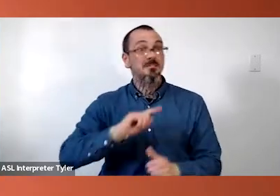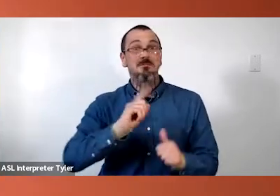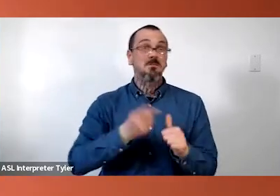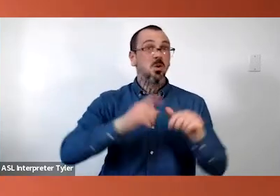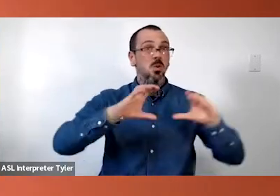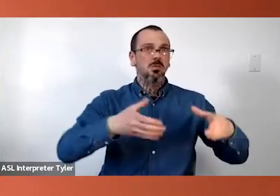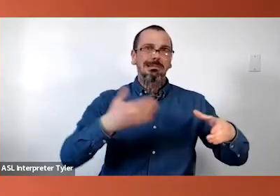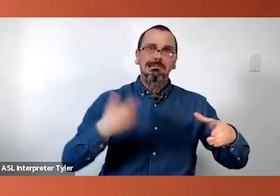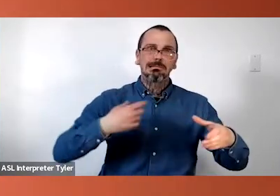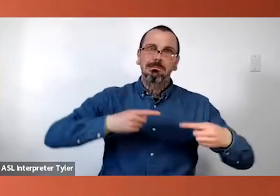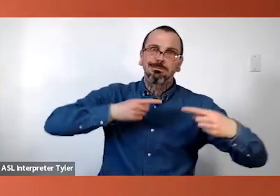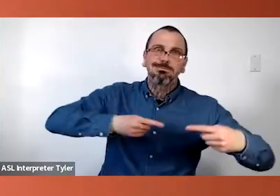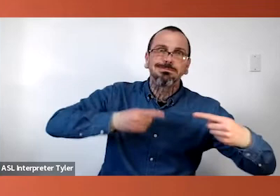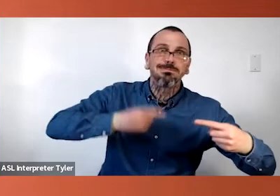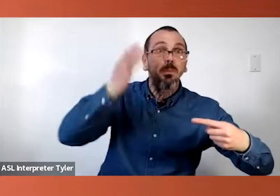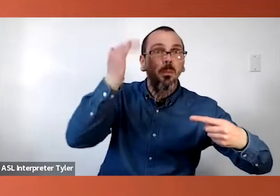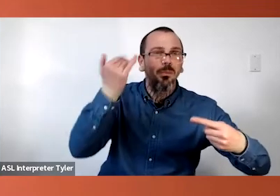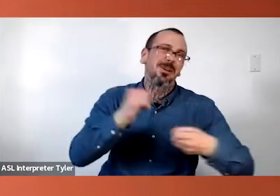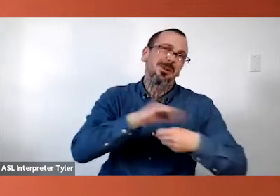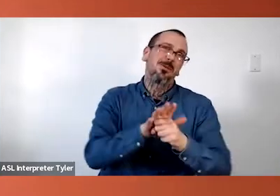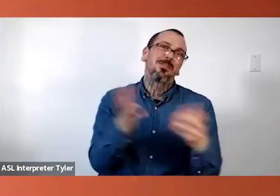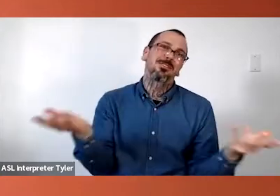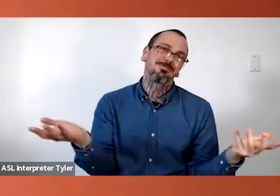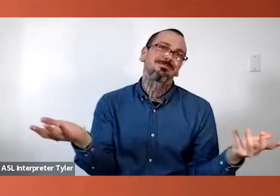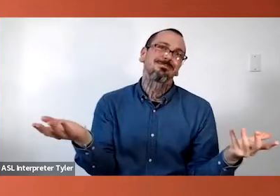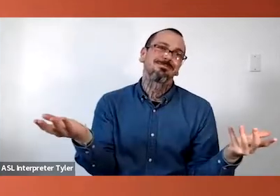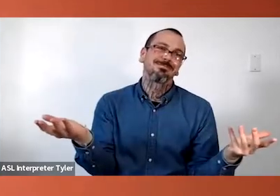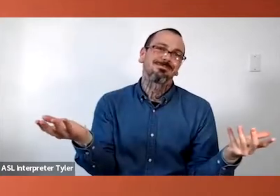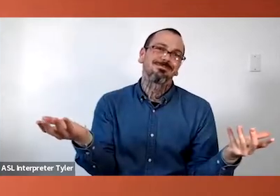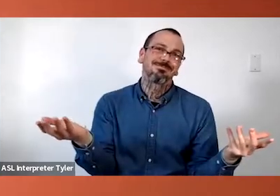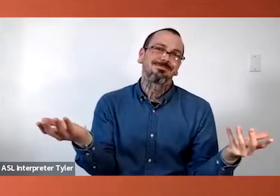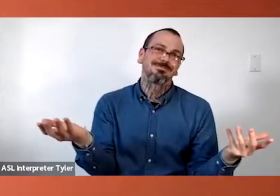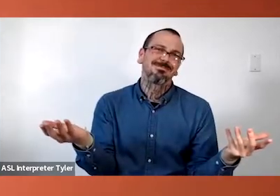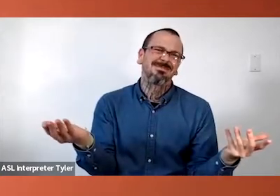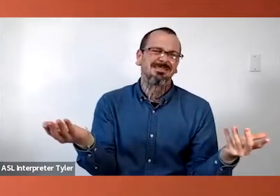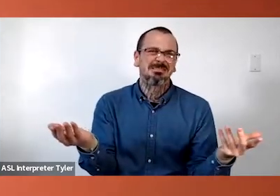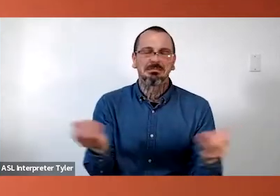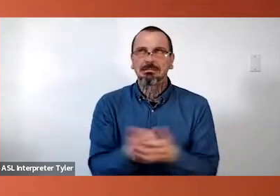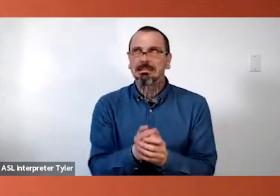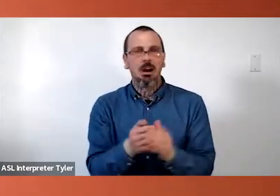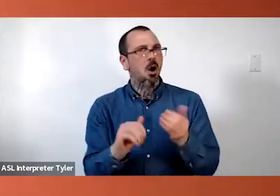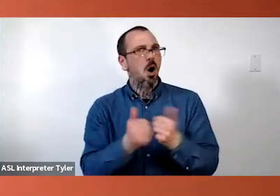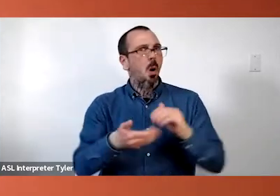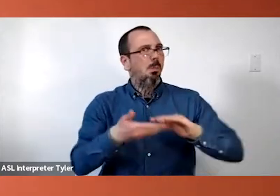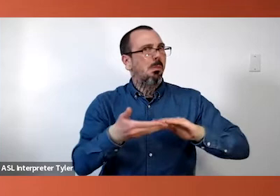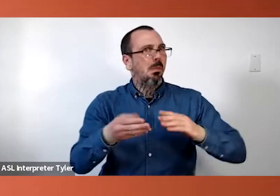had begun and we had to learn a lot to kind of keep everything going.